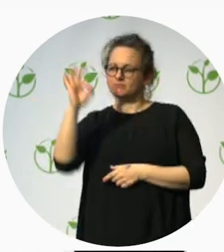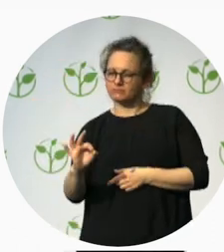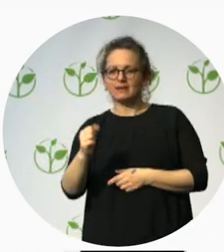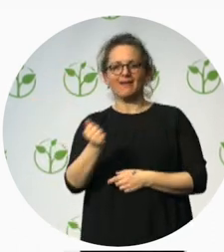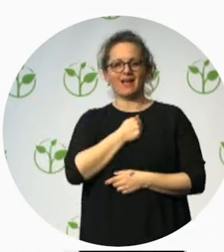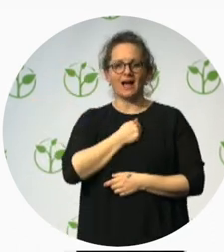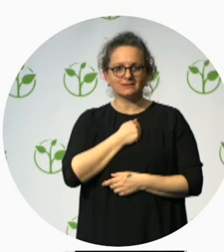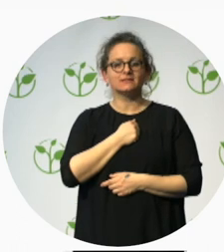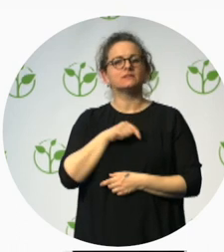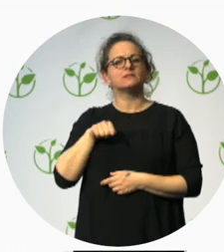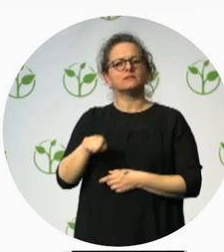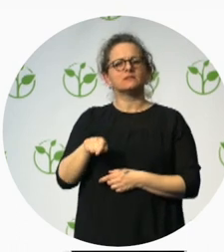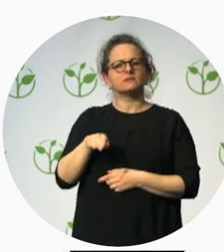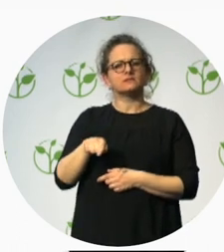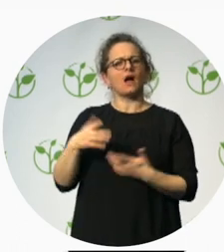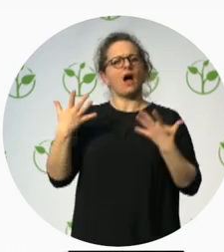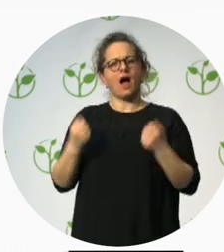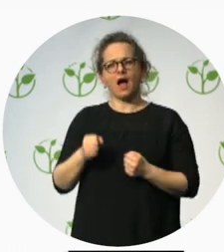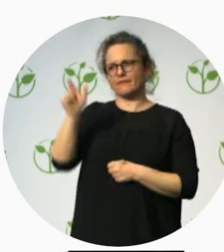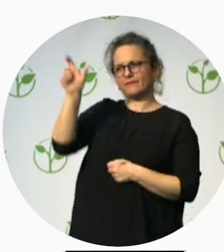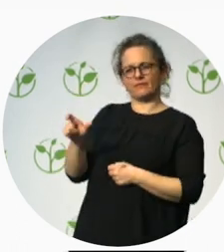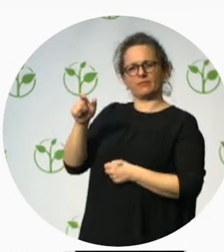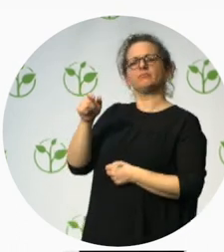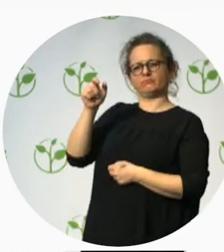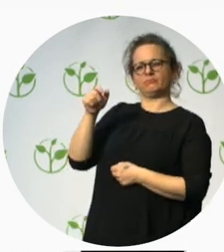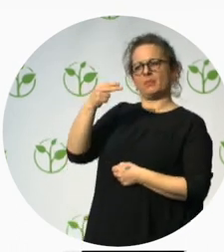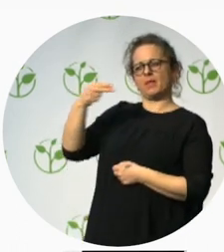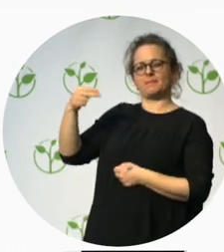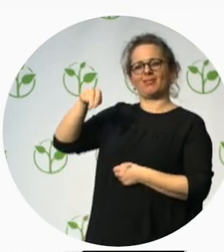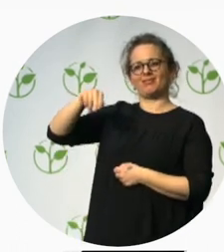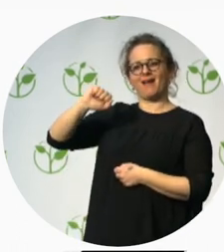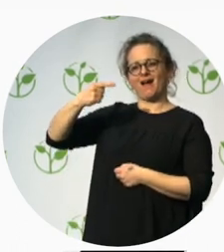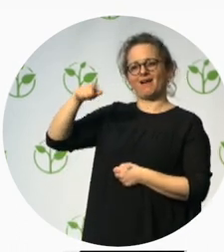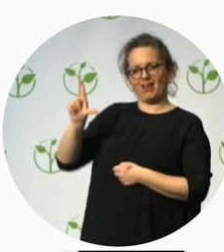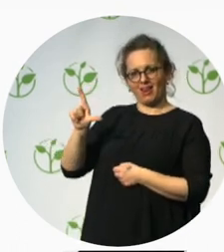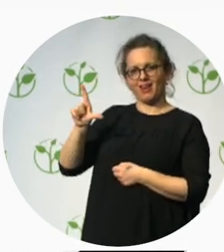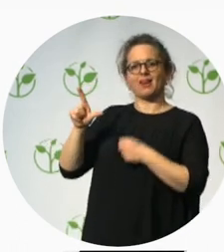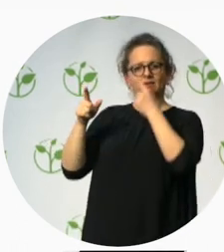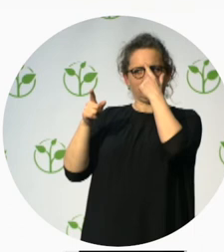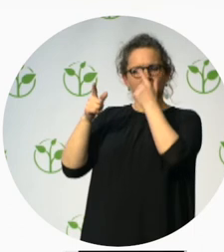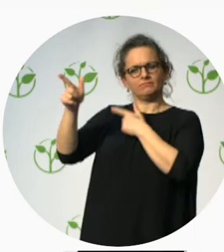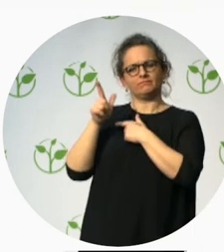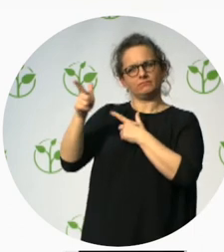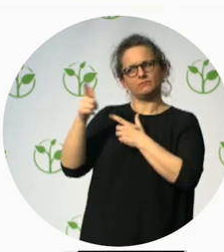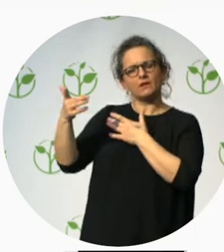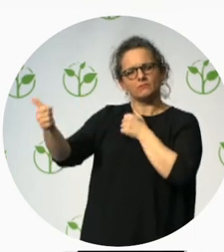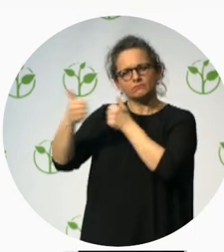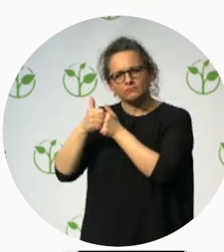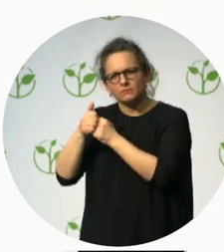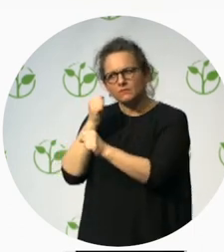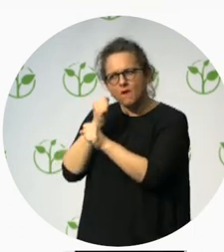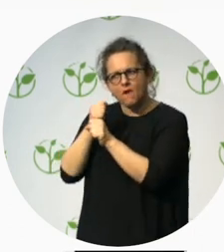Graz. This city is preparing a fascinating urban development where within the following